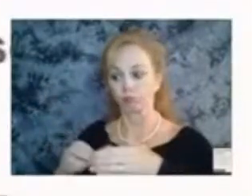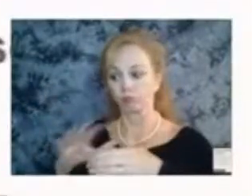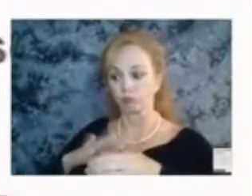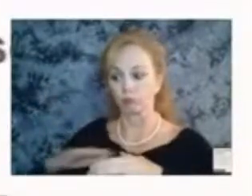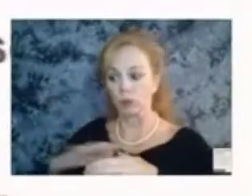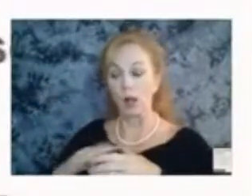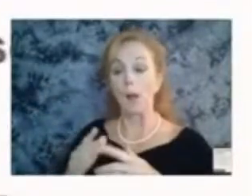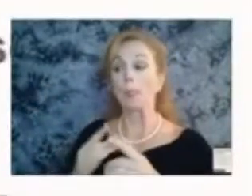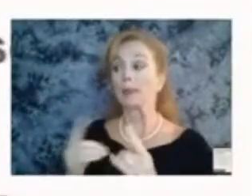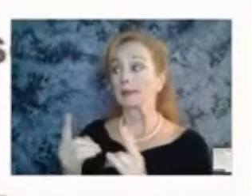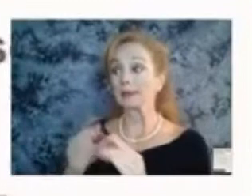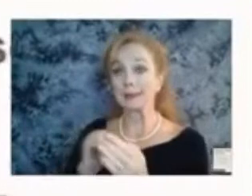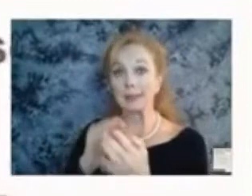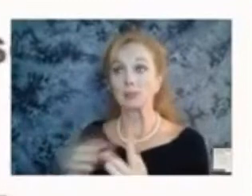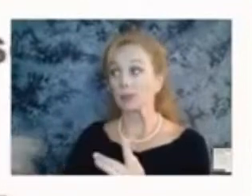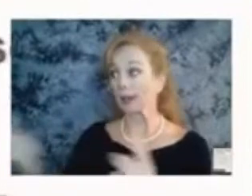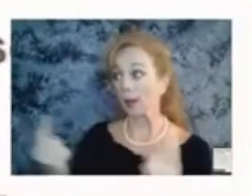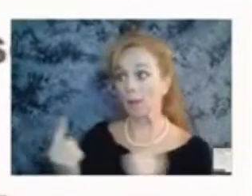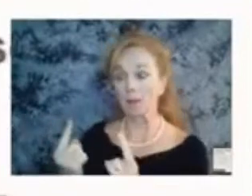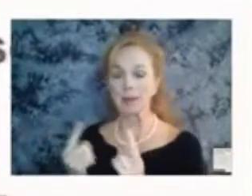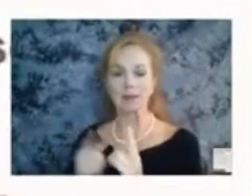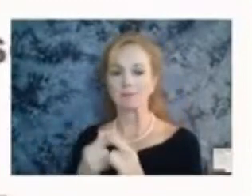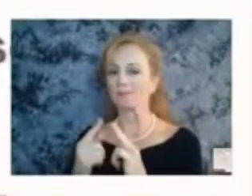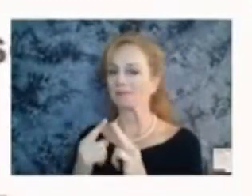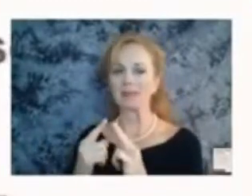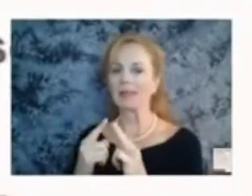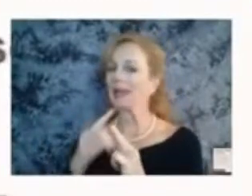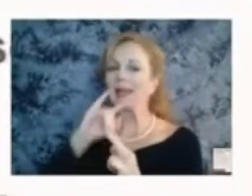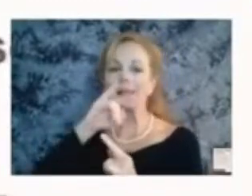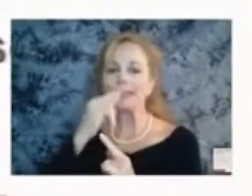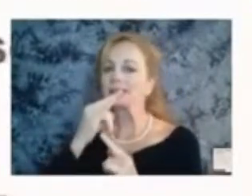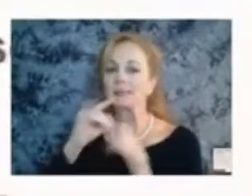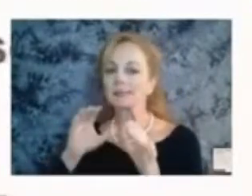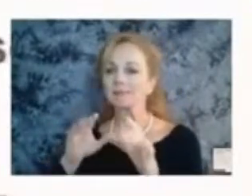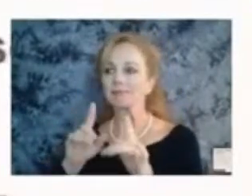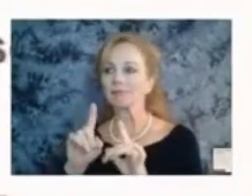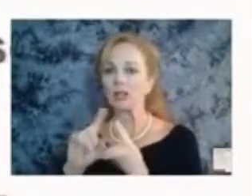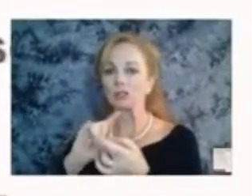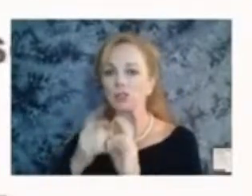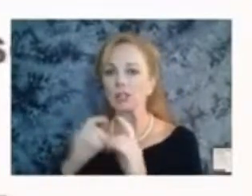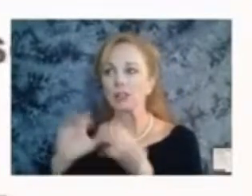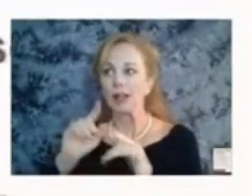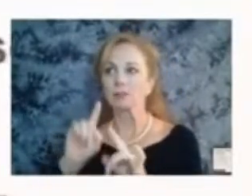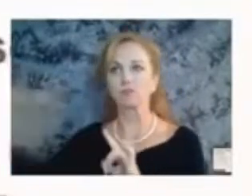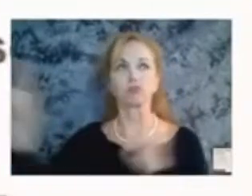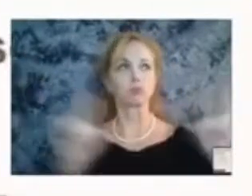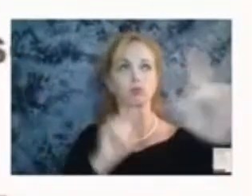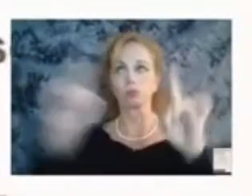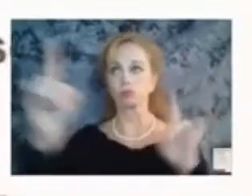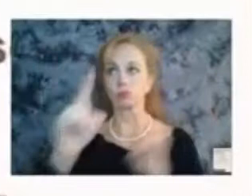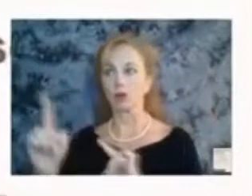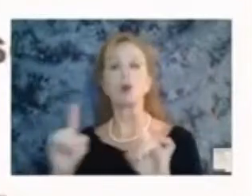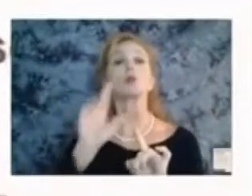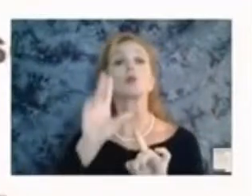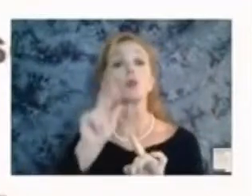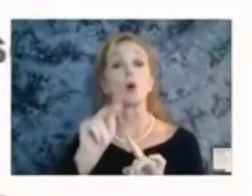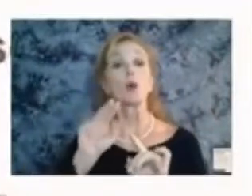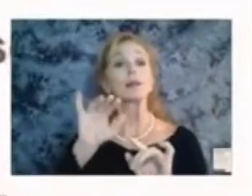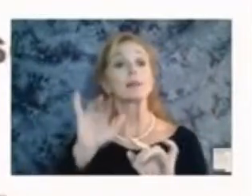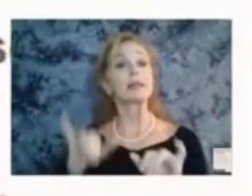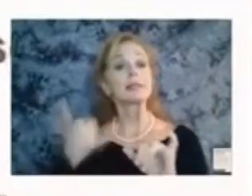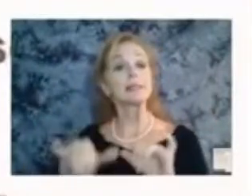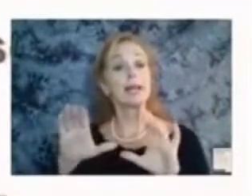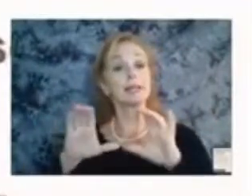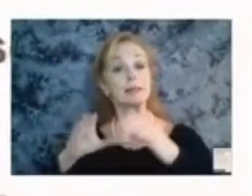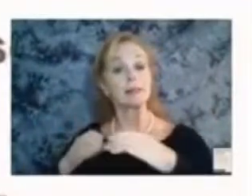to me, and the kids don't transition, and they don't bounce around the building. Why is that important? We want to know where kids are at